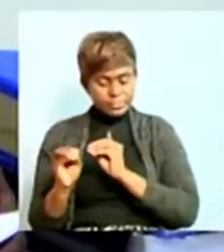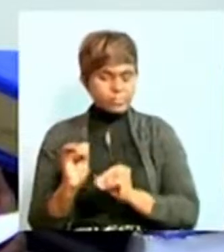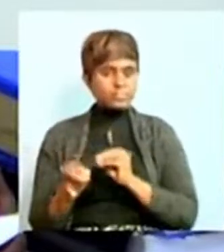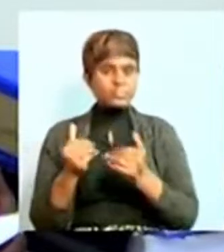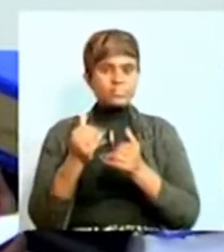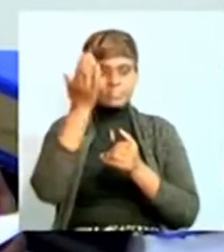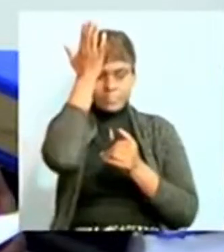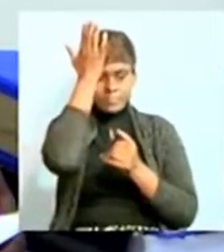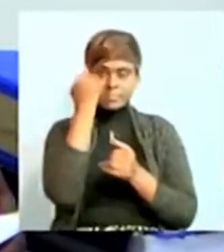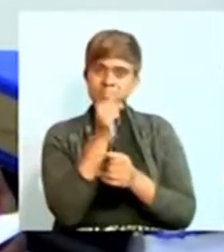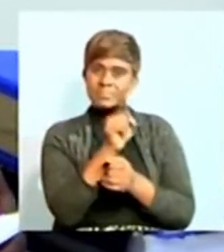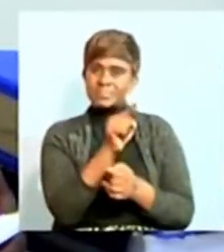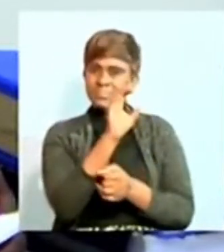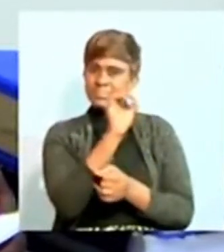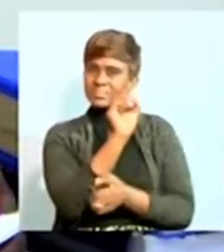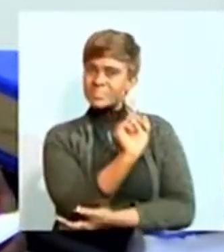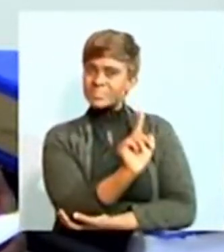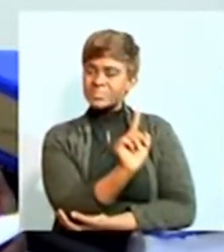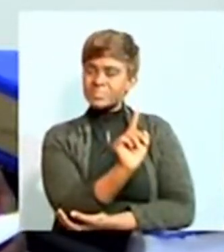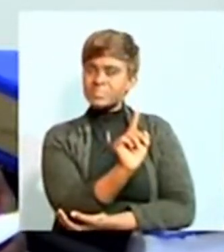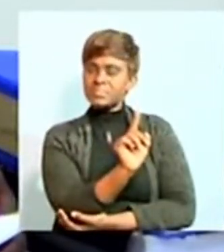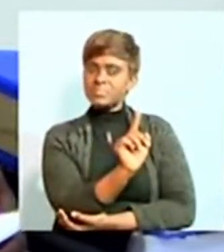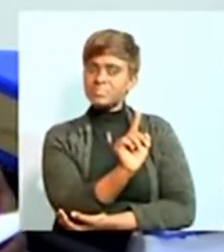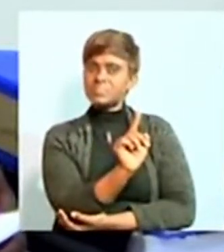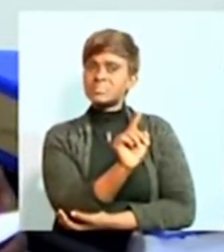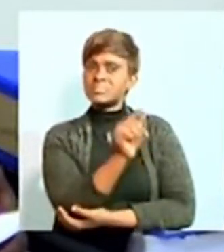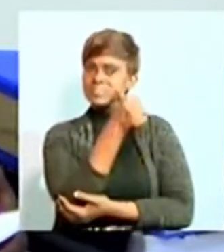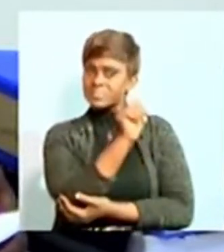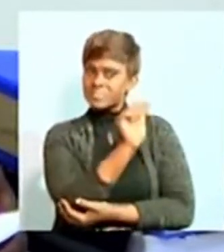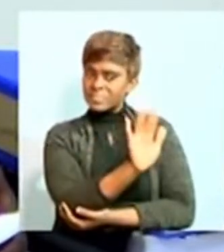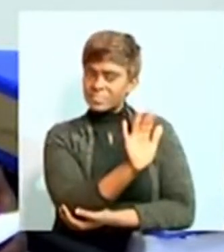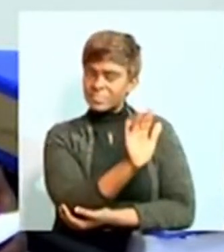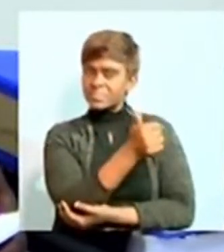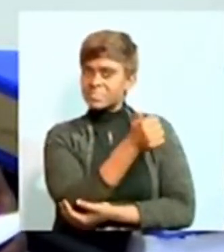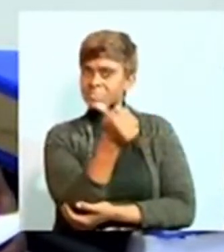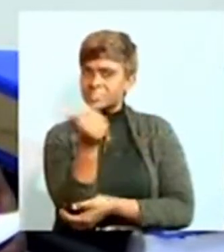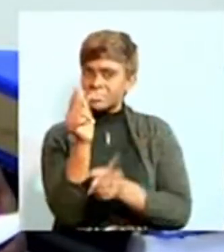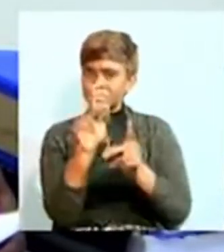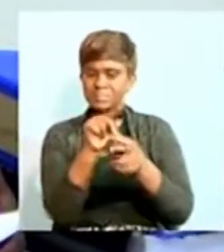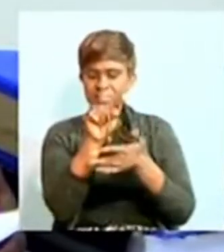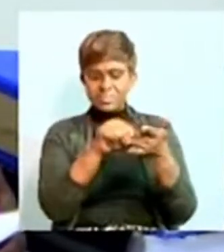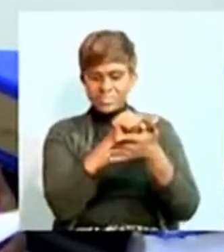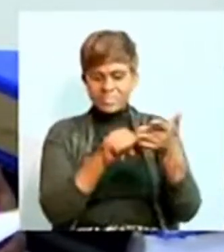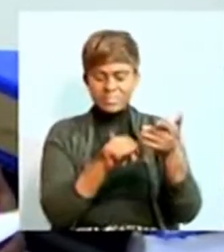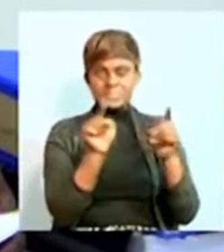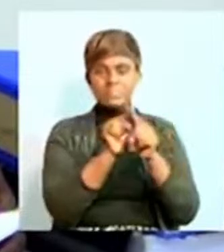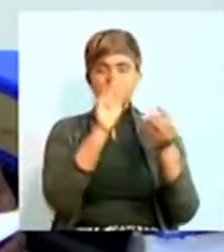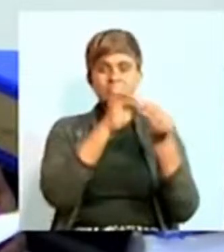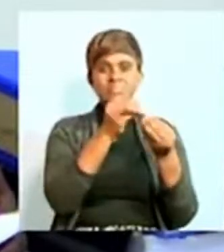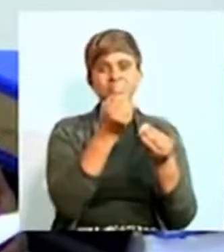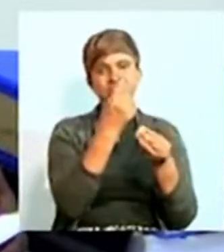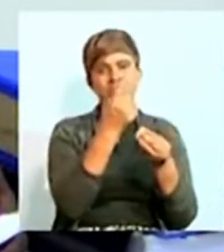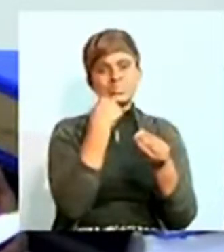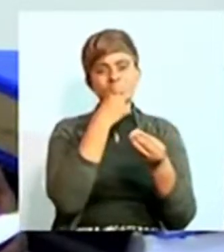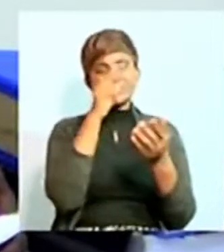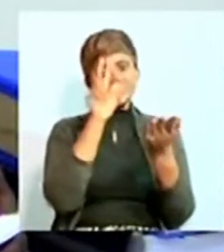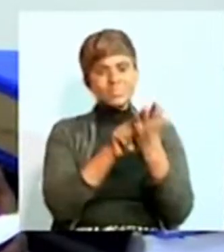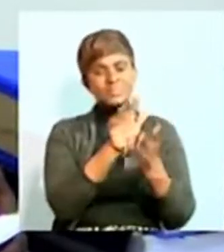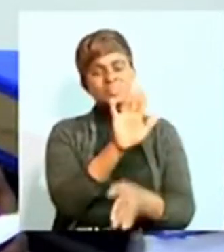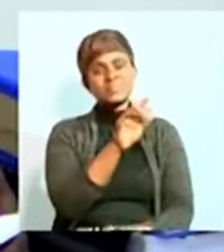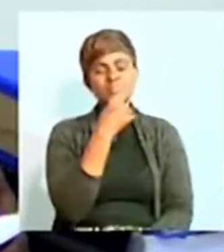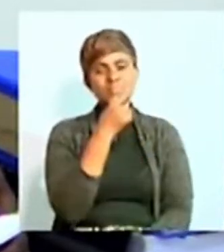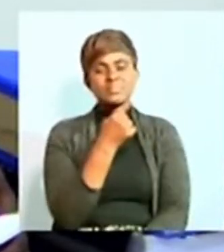the date for 01, there's a 10 there, then somebody deleted and put an 11. Who countersigned there?